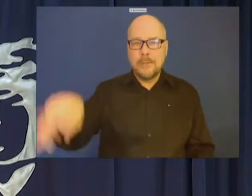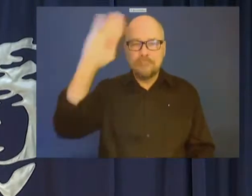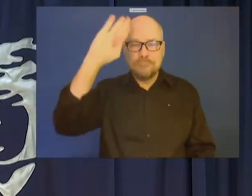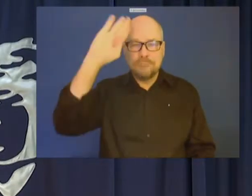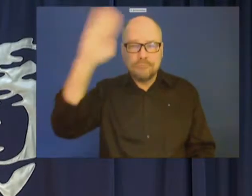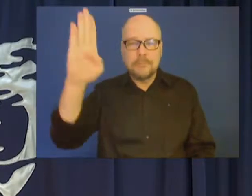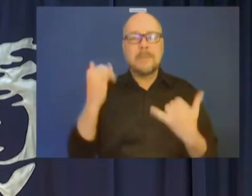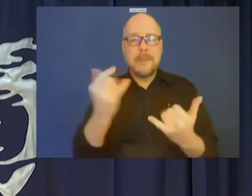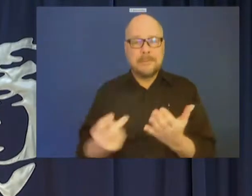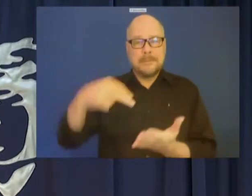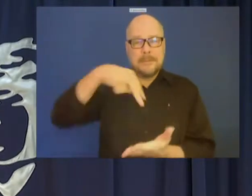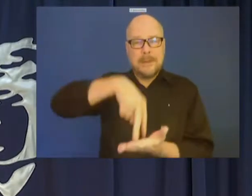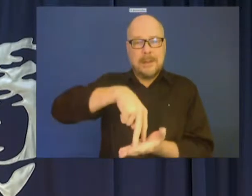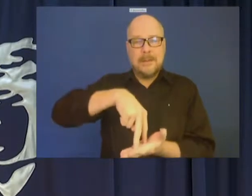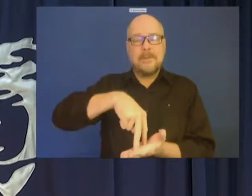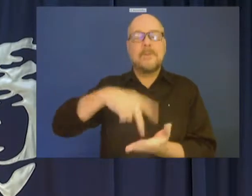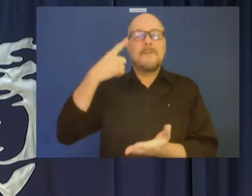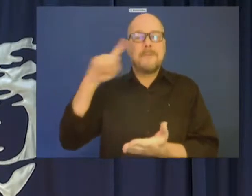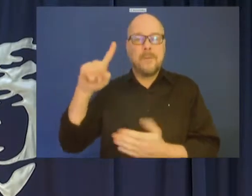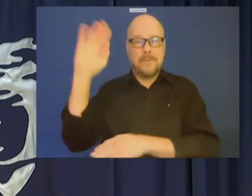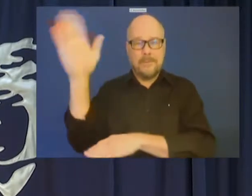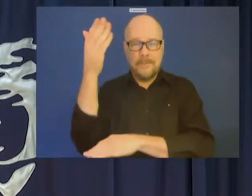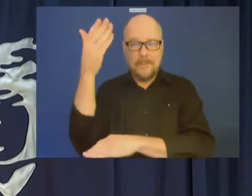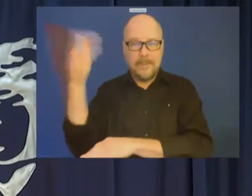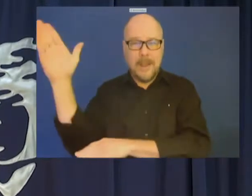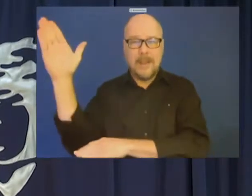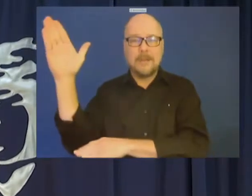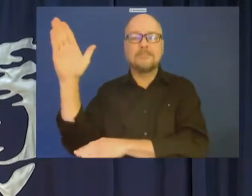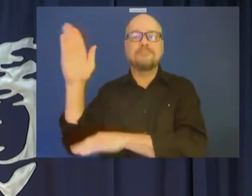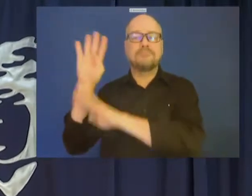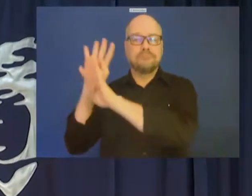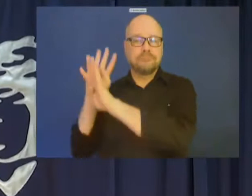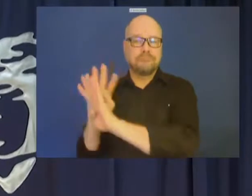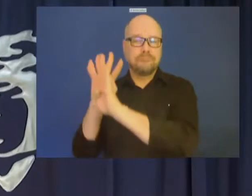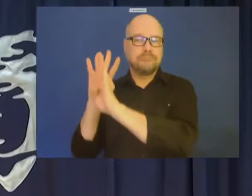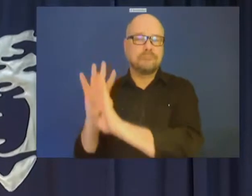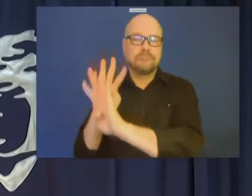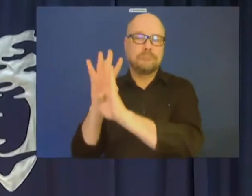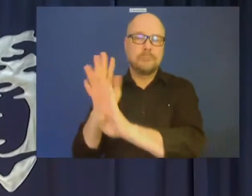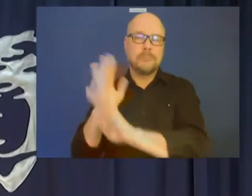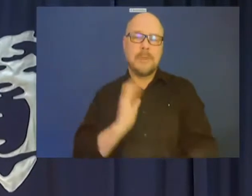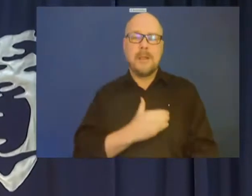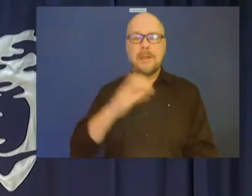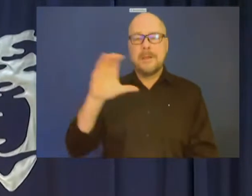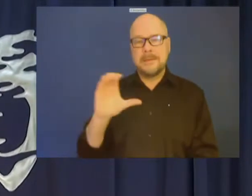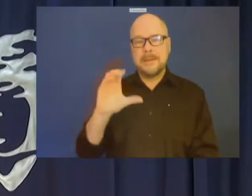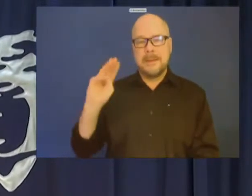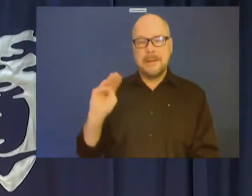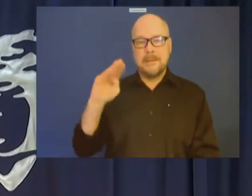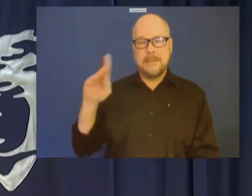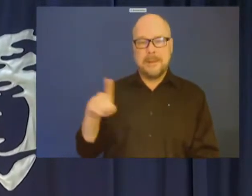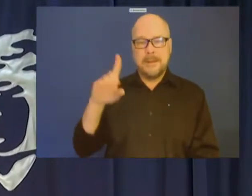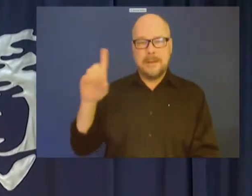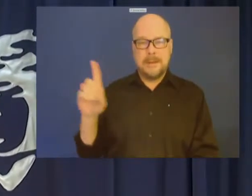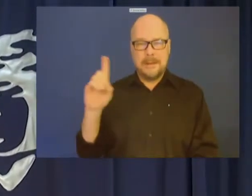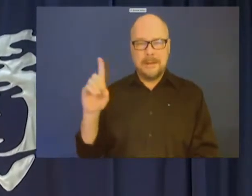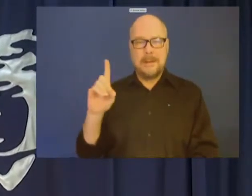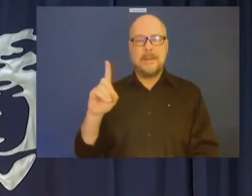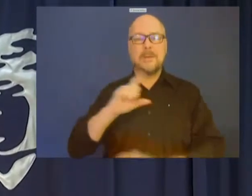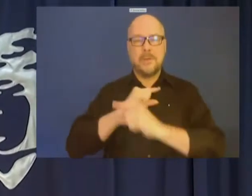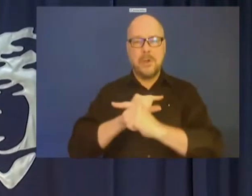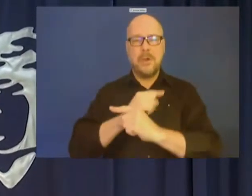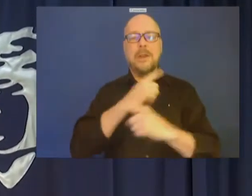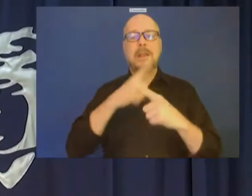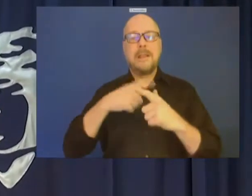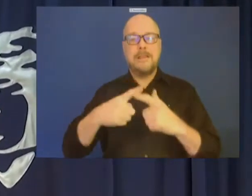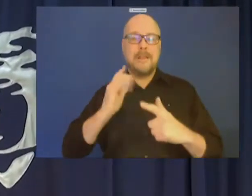with me for the presentation of colors by our own distinguished CMPD Honor Guard, and please remain standing for the singing of our